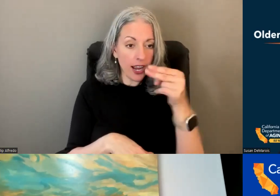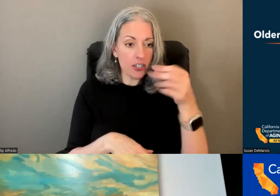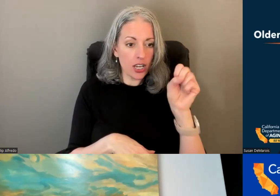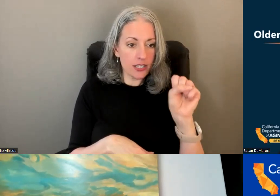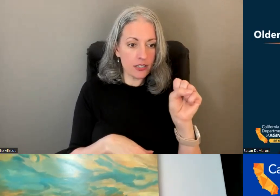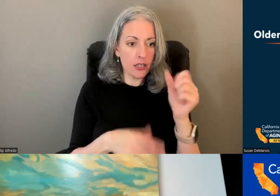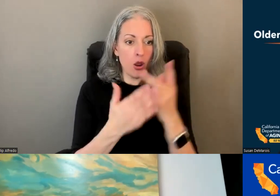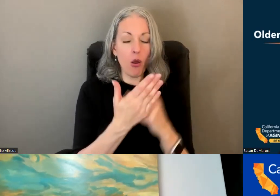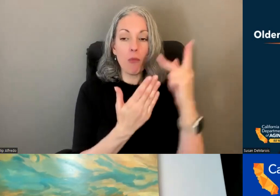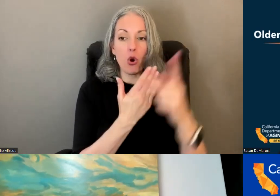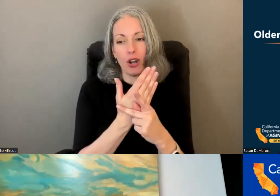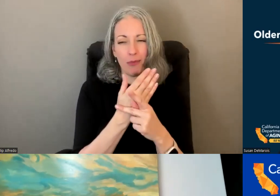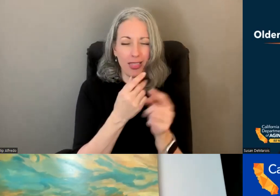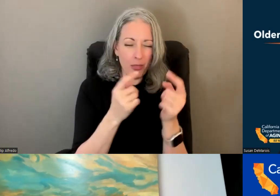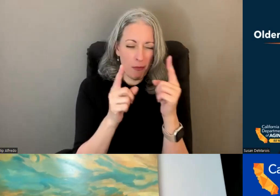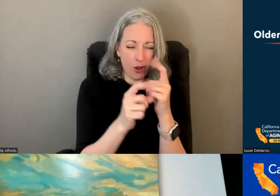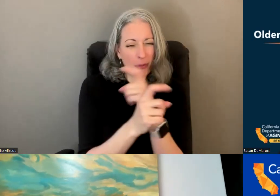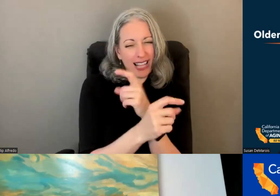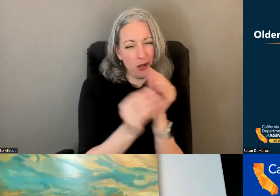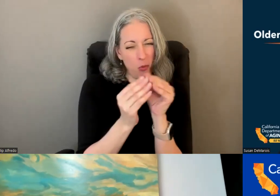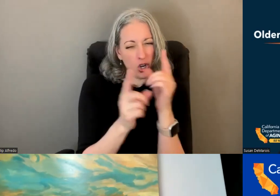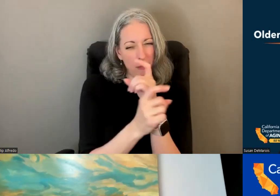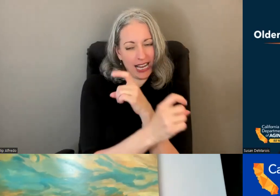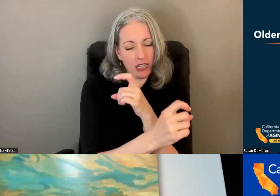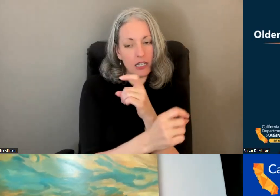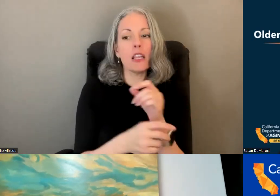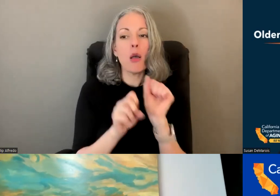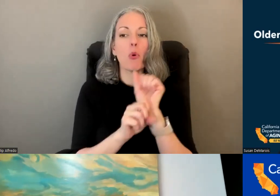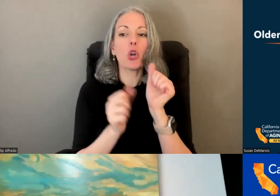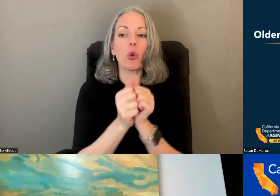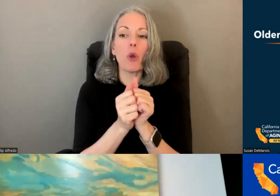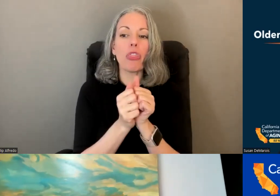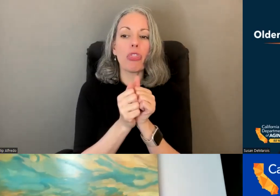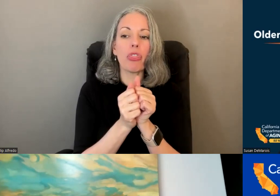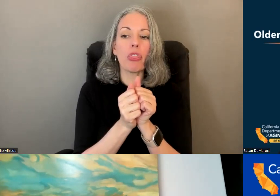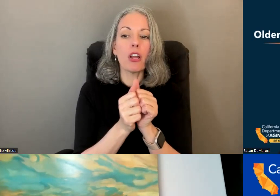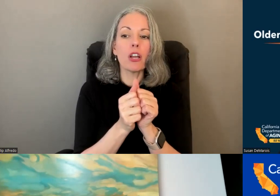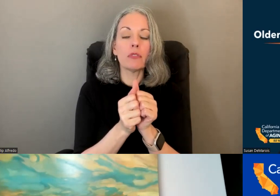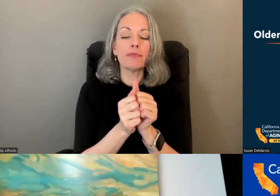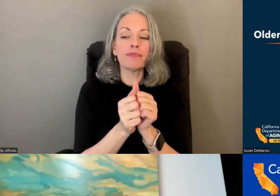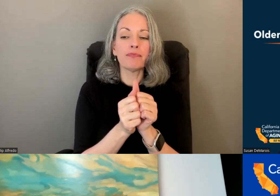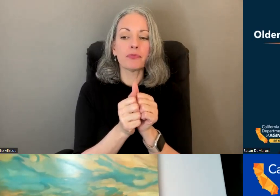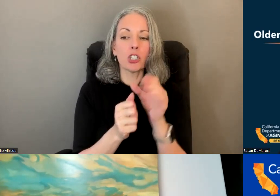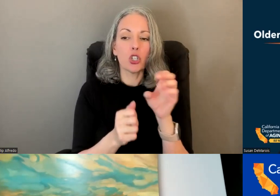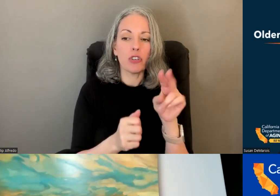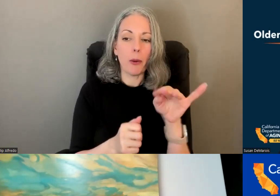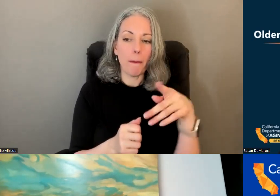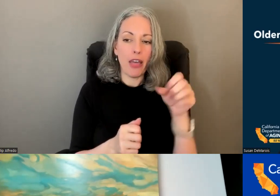Pathways program, it's a little more complicated, but we are working with not only the Career Pathways program, but also our